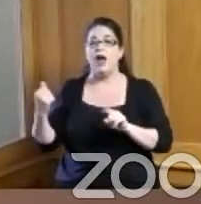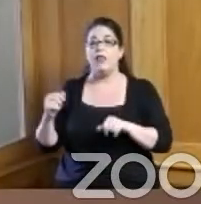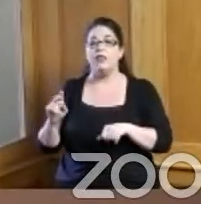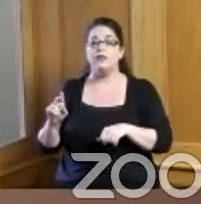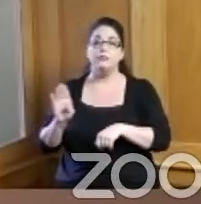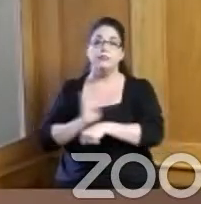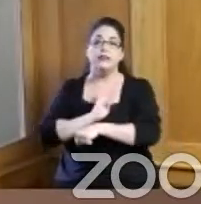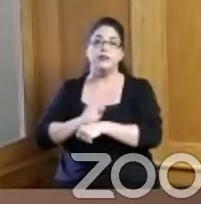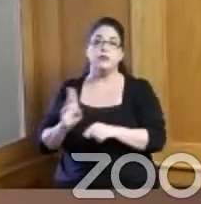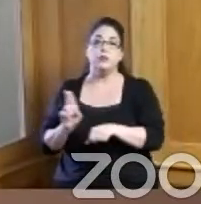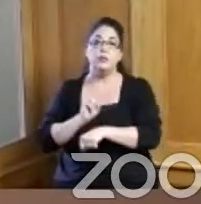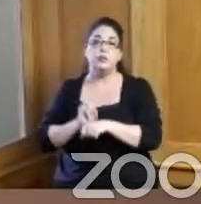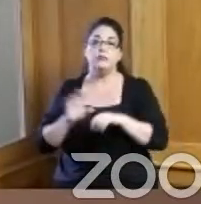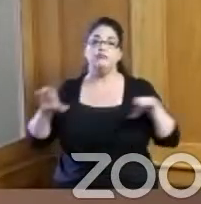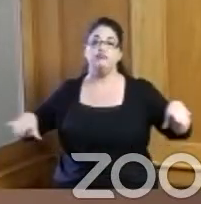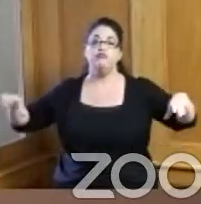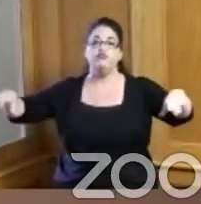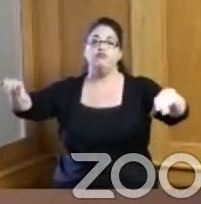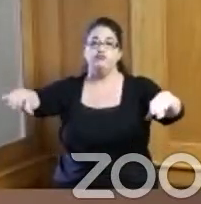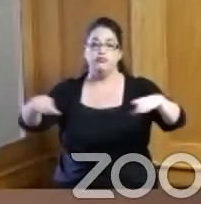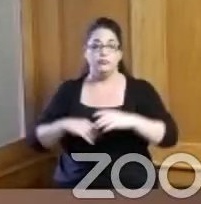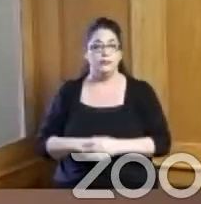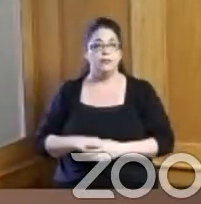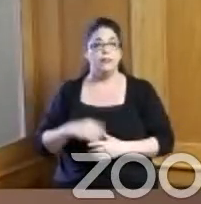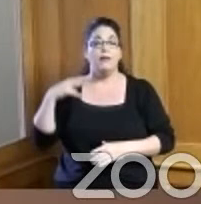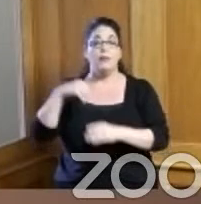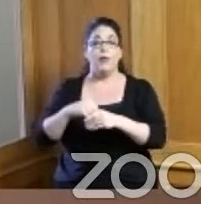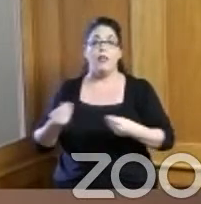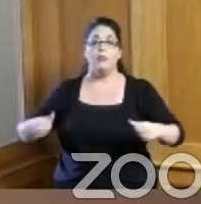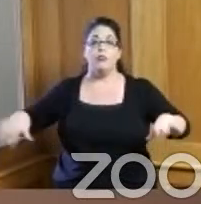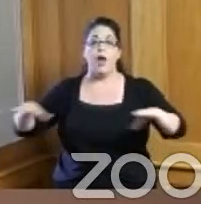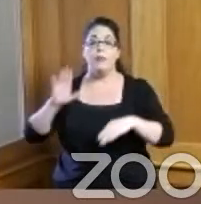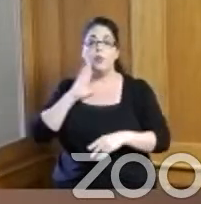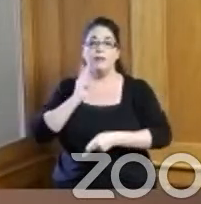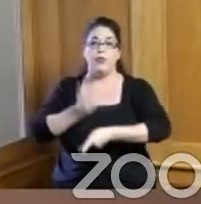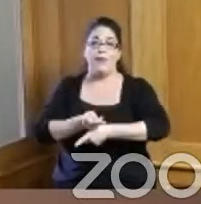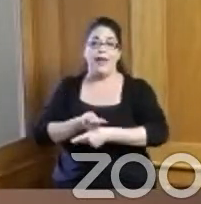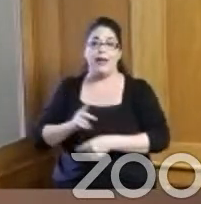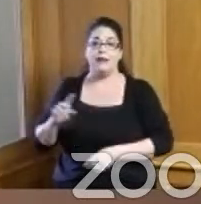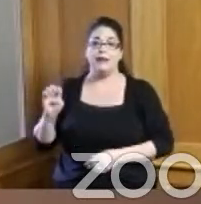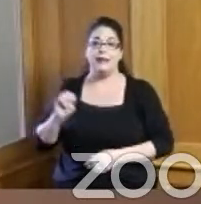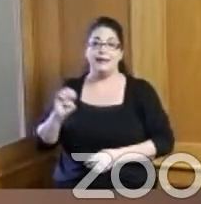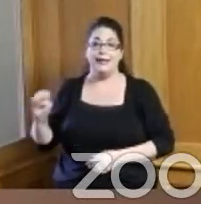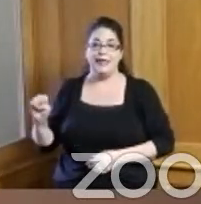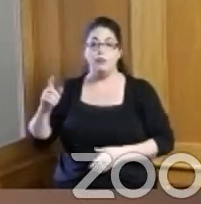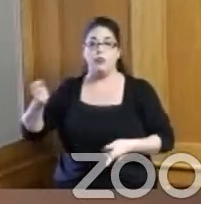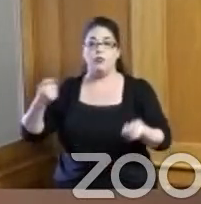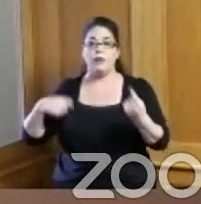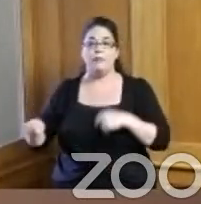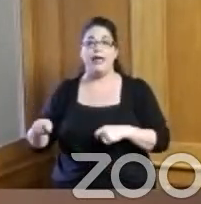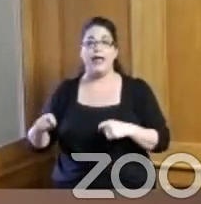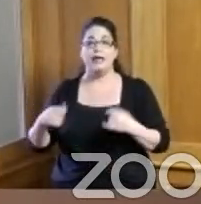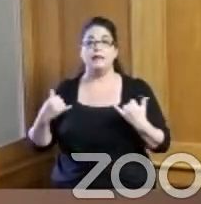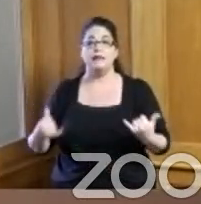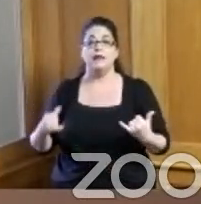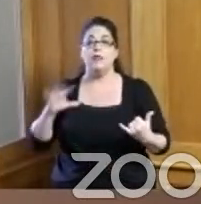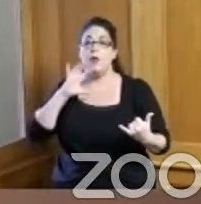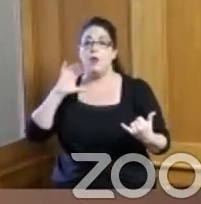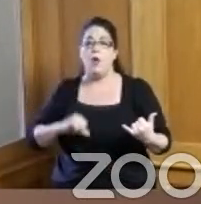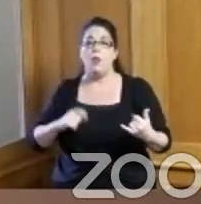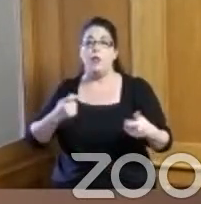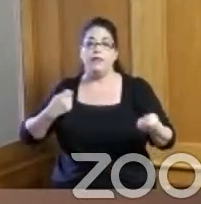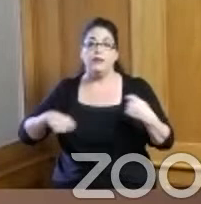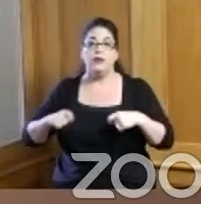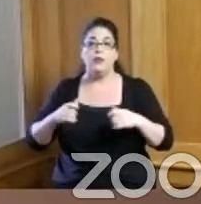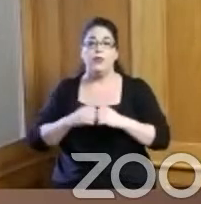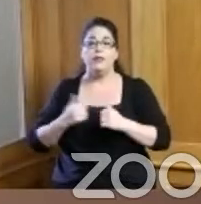other buildings surrounding this. This would be the part of the property that would remain double E, but you would be replacing the current resolution for Legacy Place with a new resolution